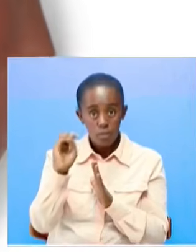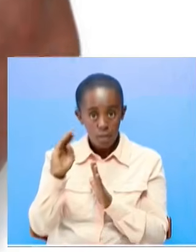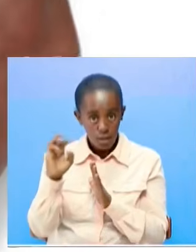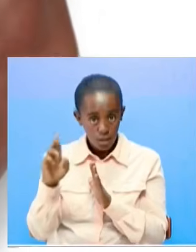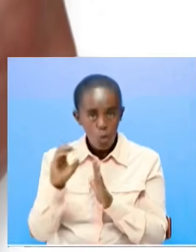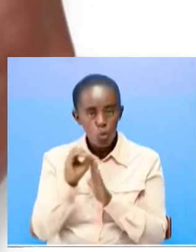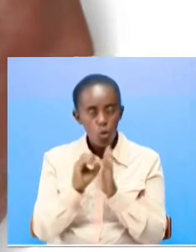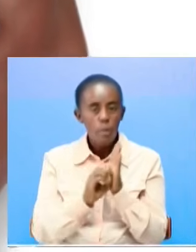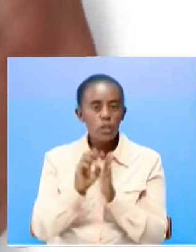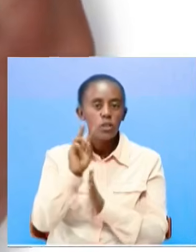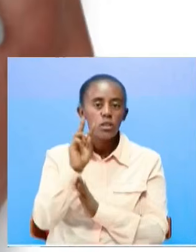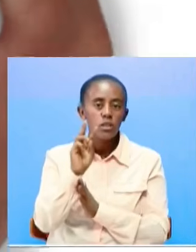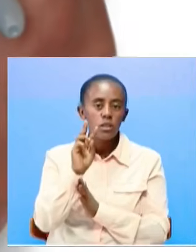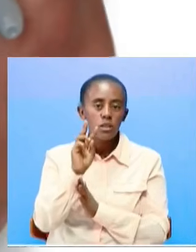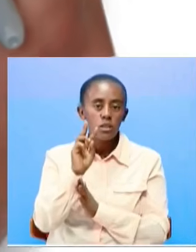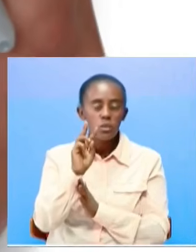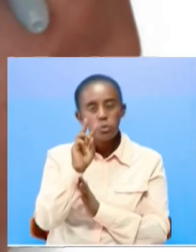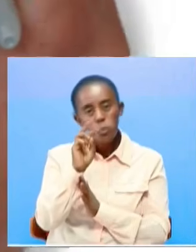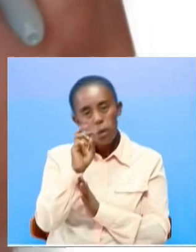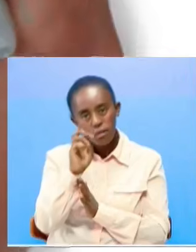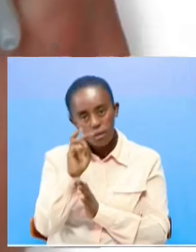20,